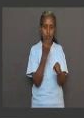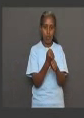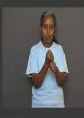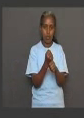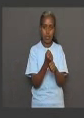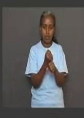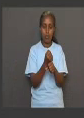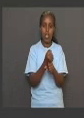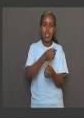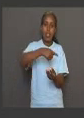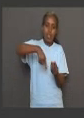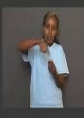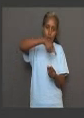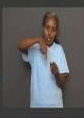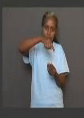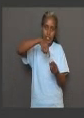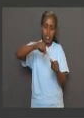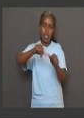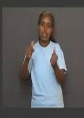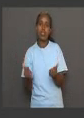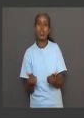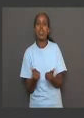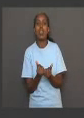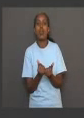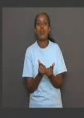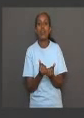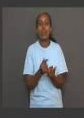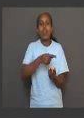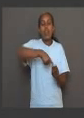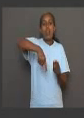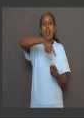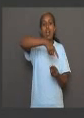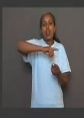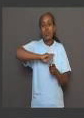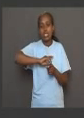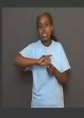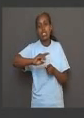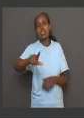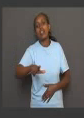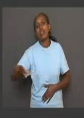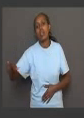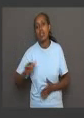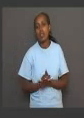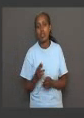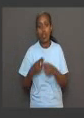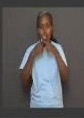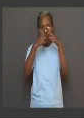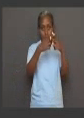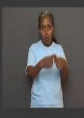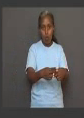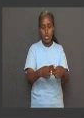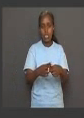by rotating an area around a straight line called